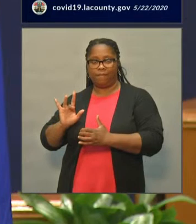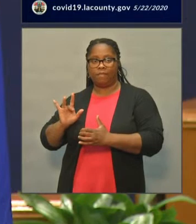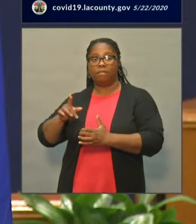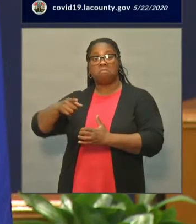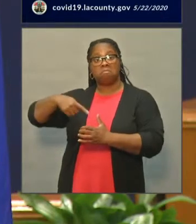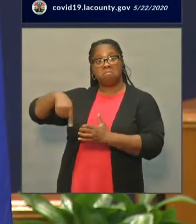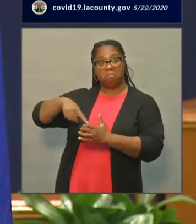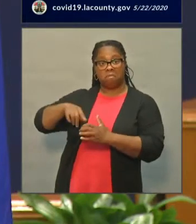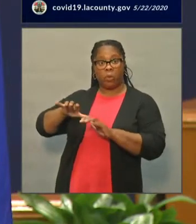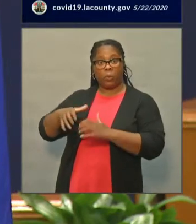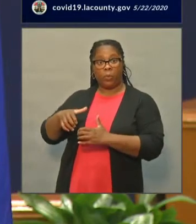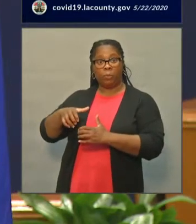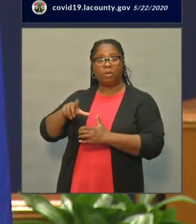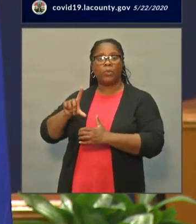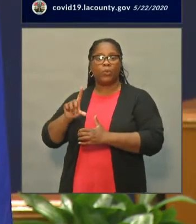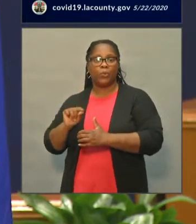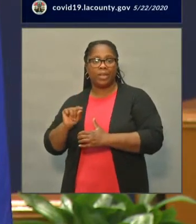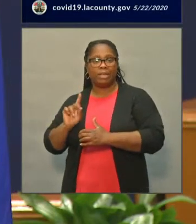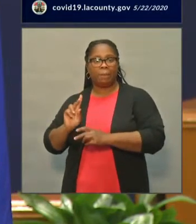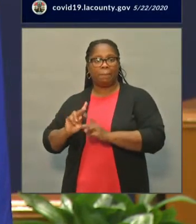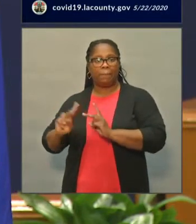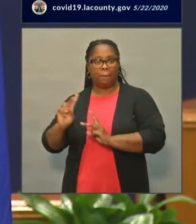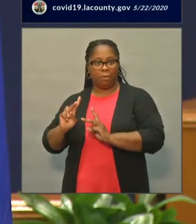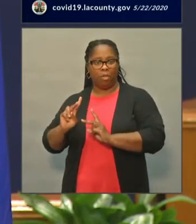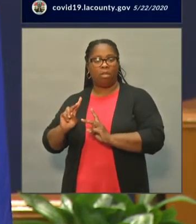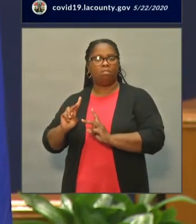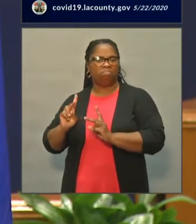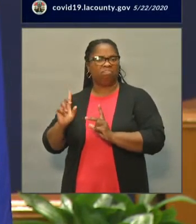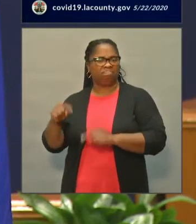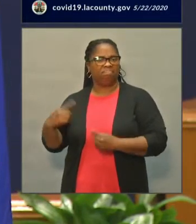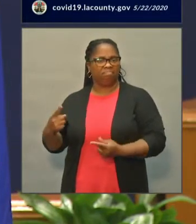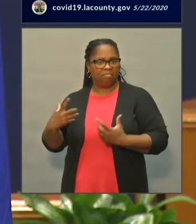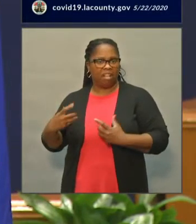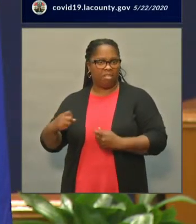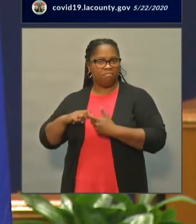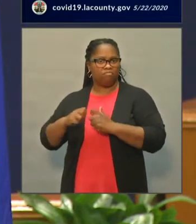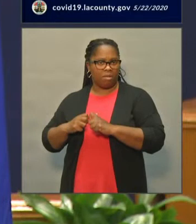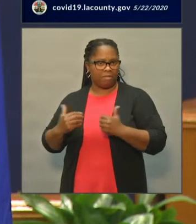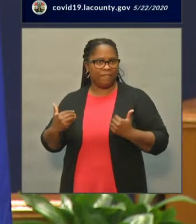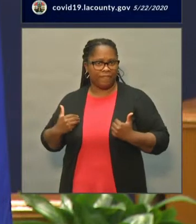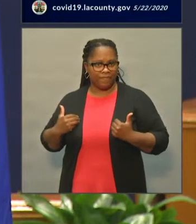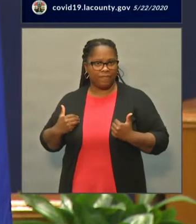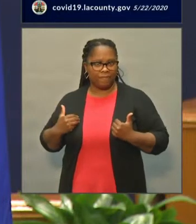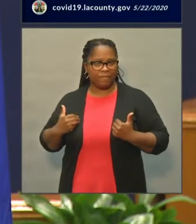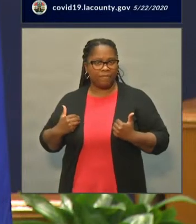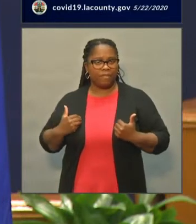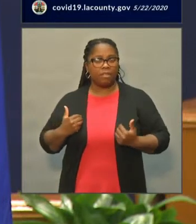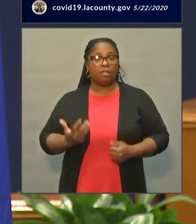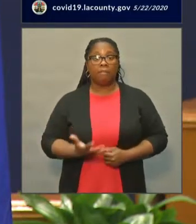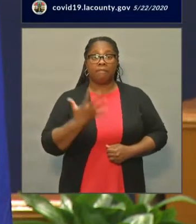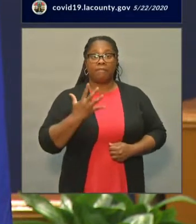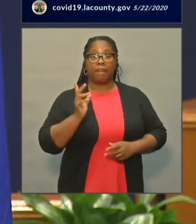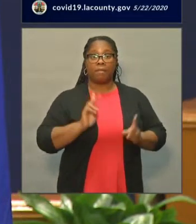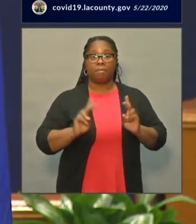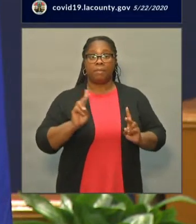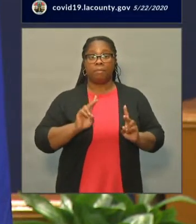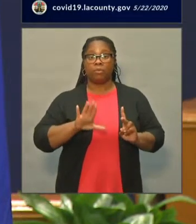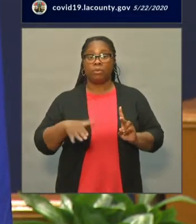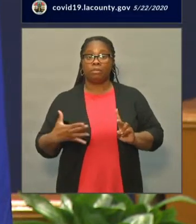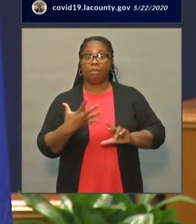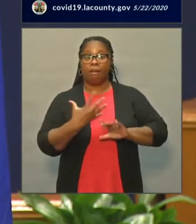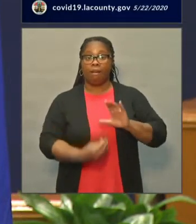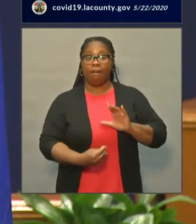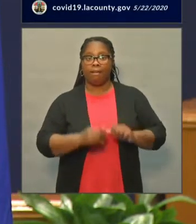who are over the age of 65 and passed away had underlying health conditions. 5 people who died are between the